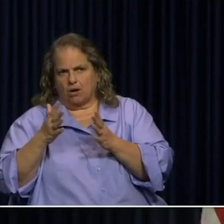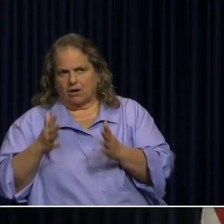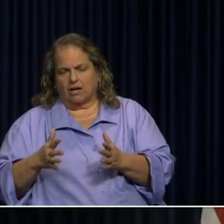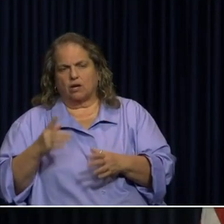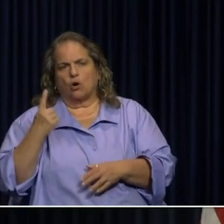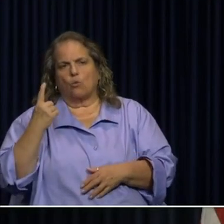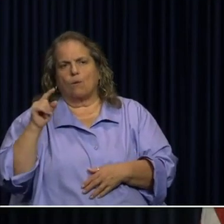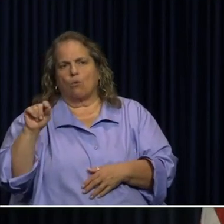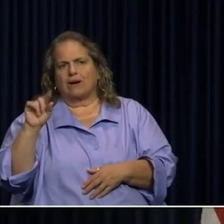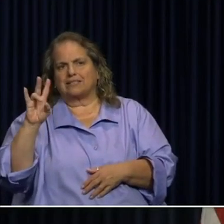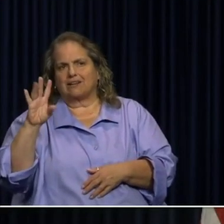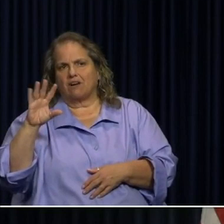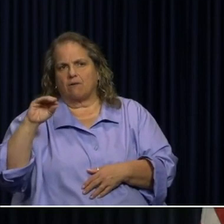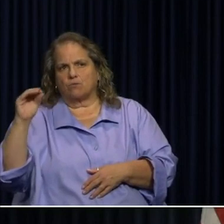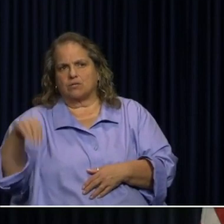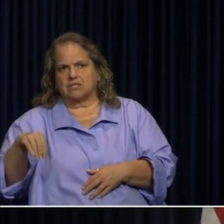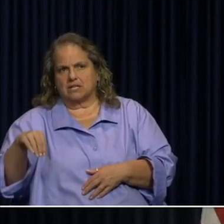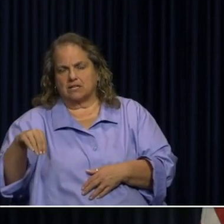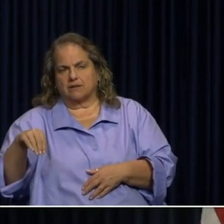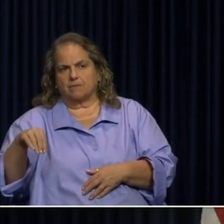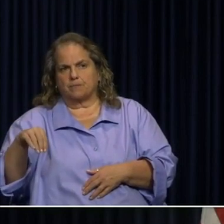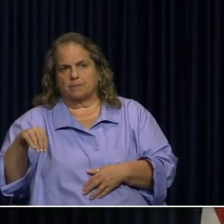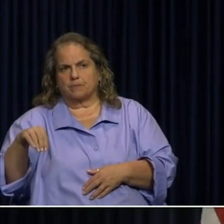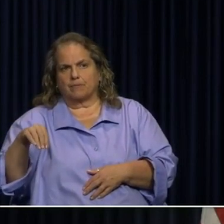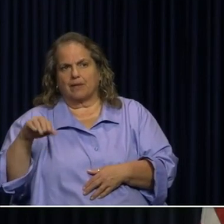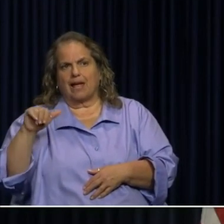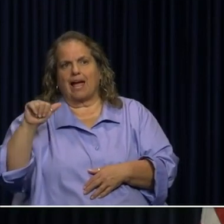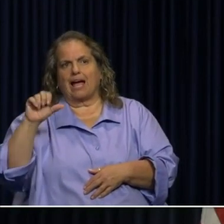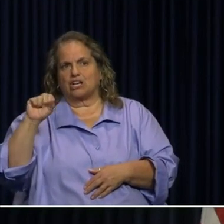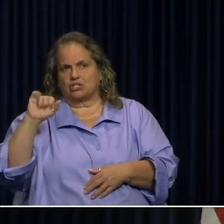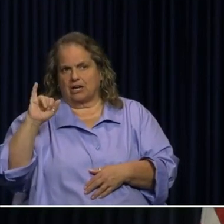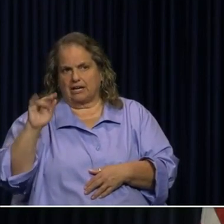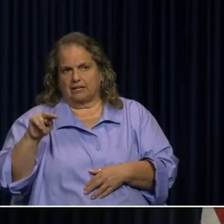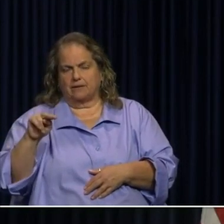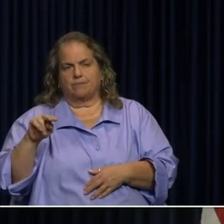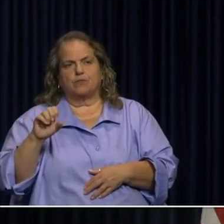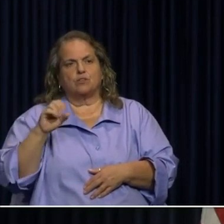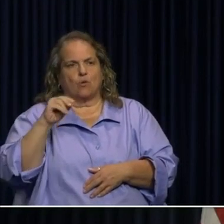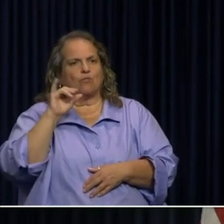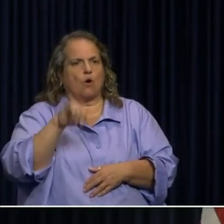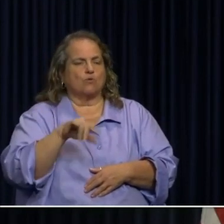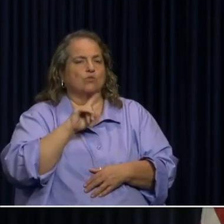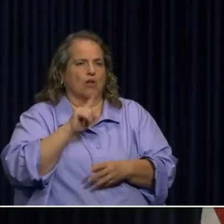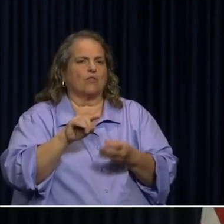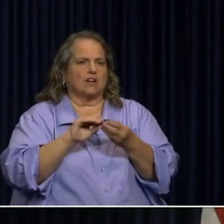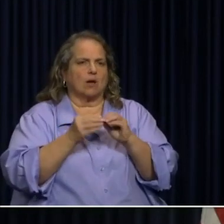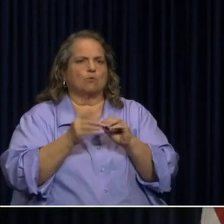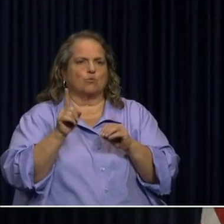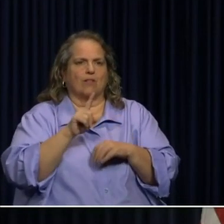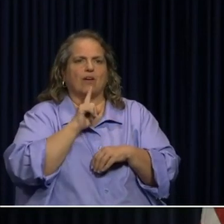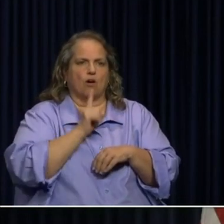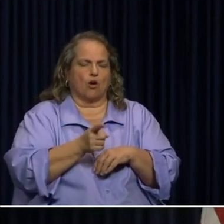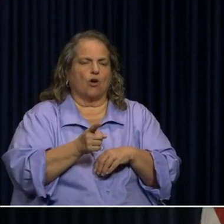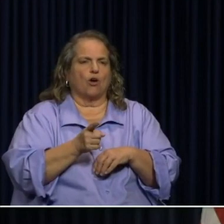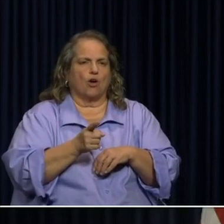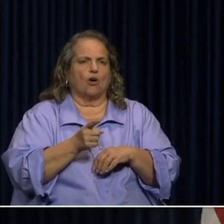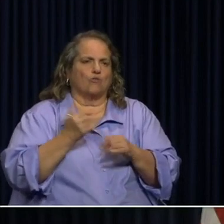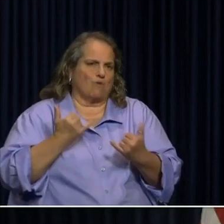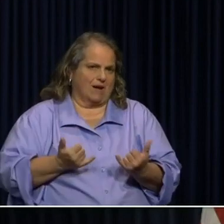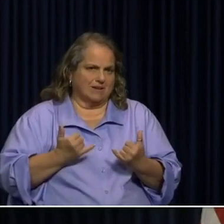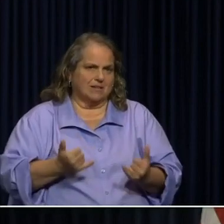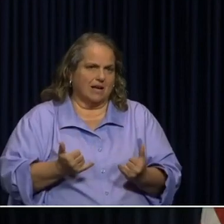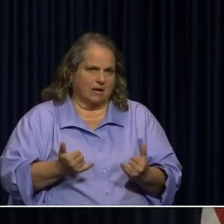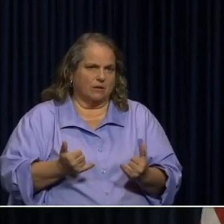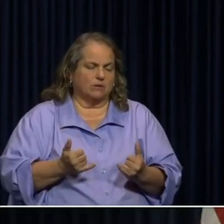about 1.75% Asian. So those are the numbers where they are right